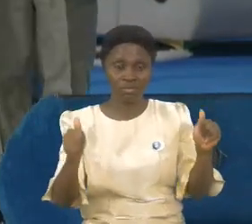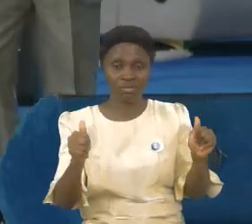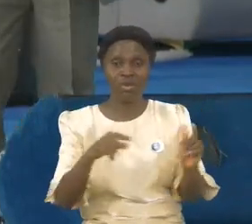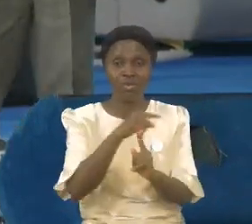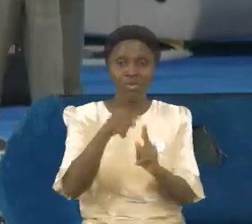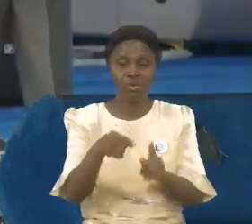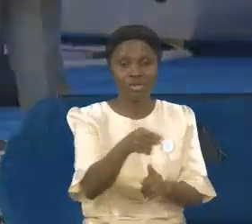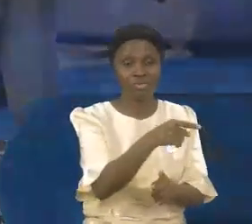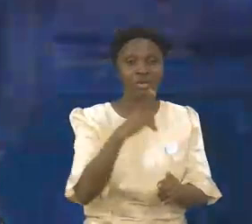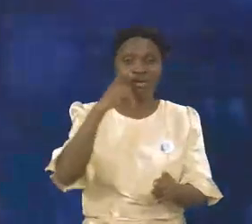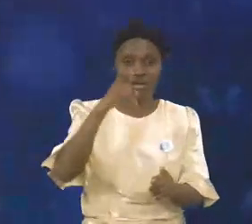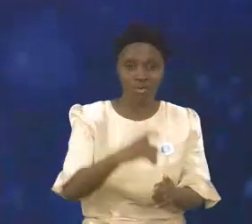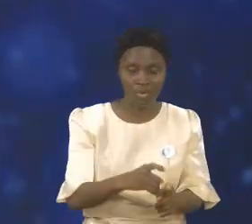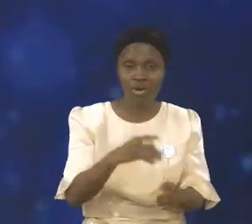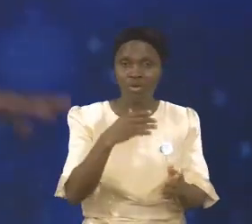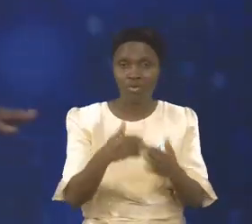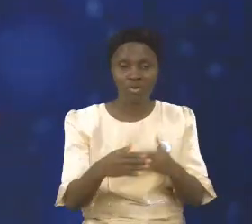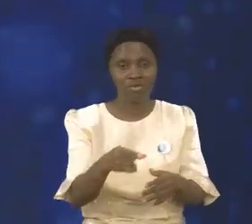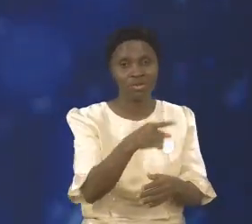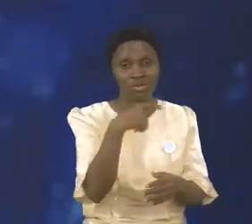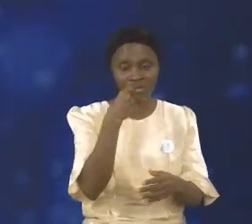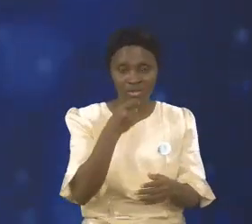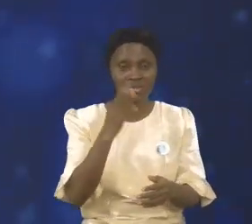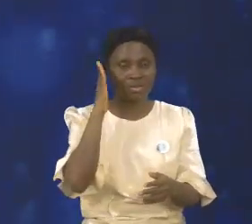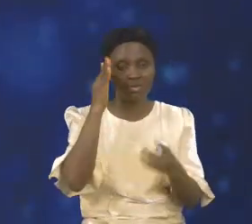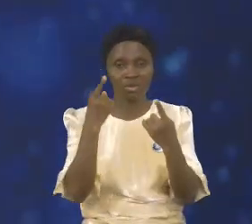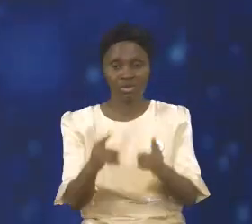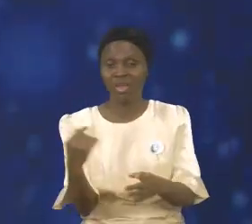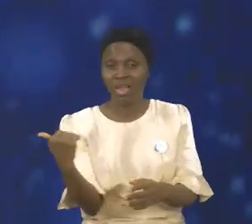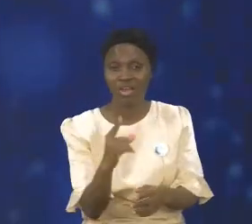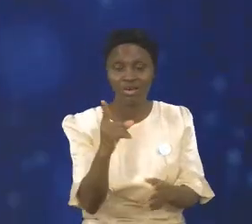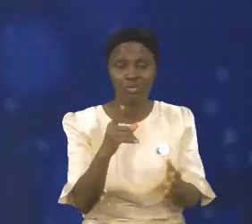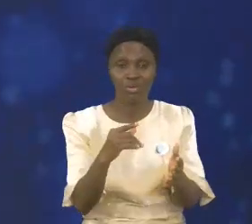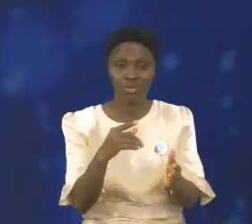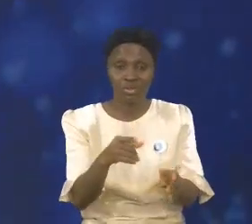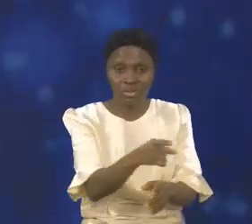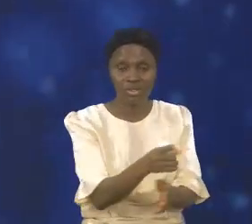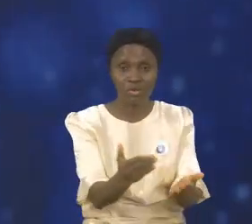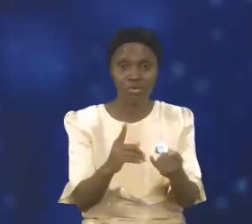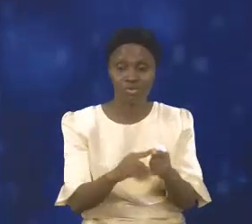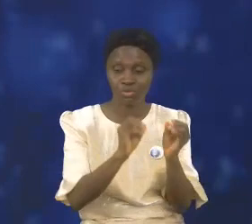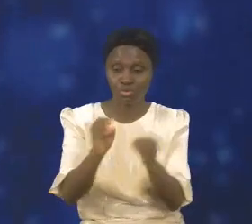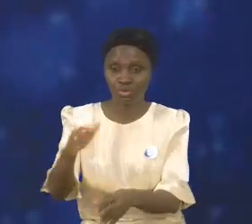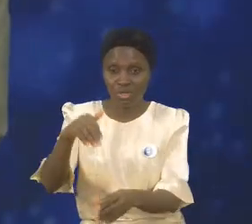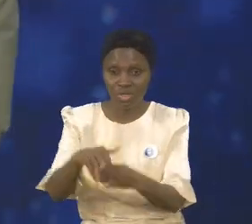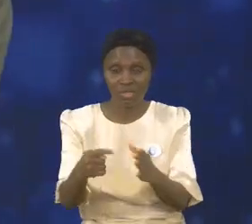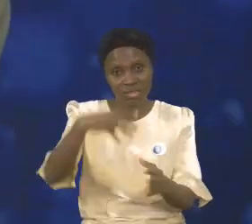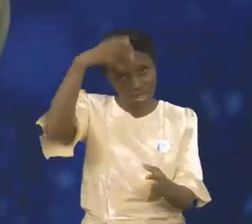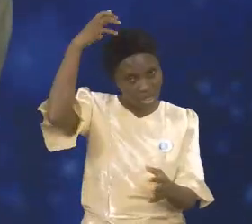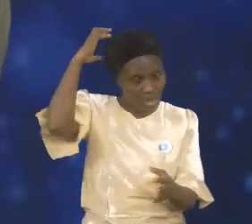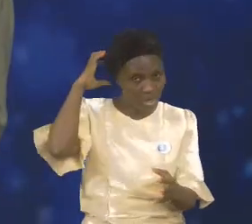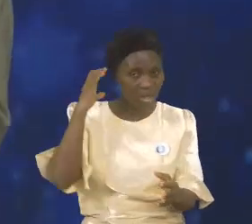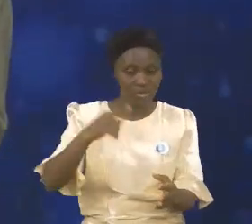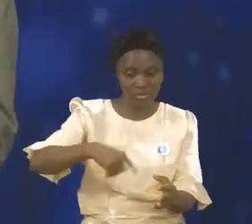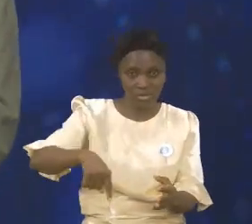the earth. Anyone they wanted to throw into the lion's den, into the fire, they wanted to kill, they had dominion to